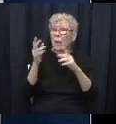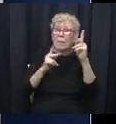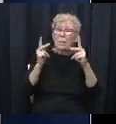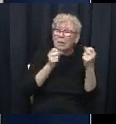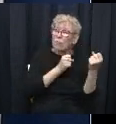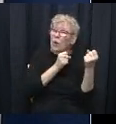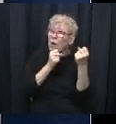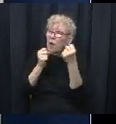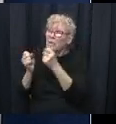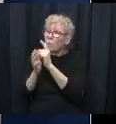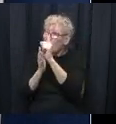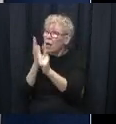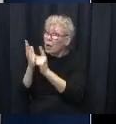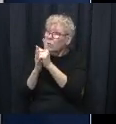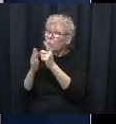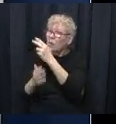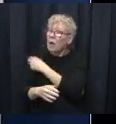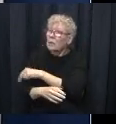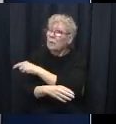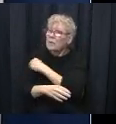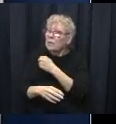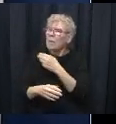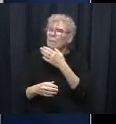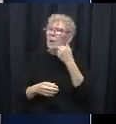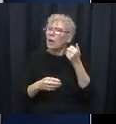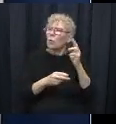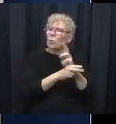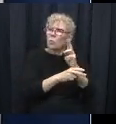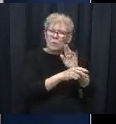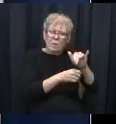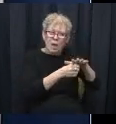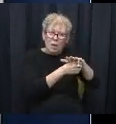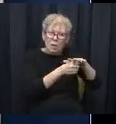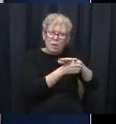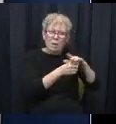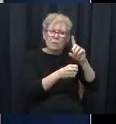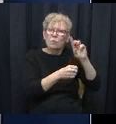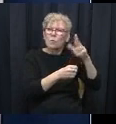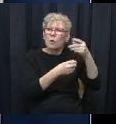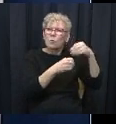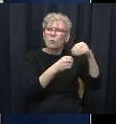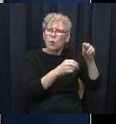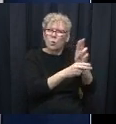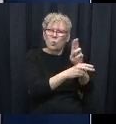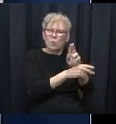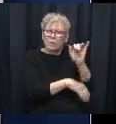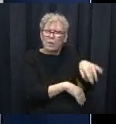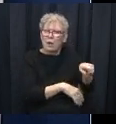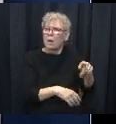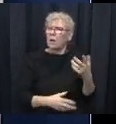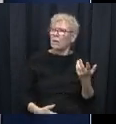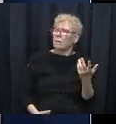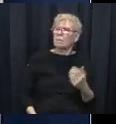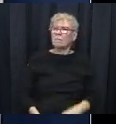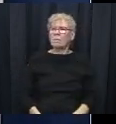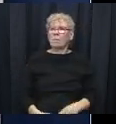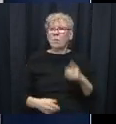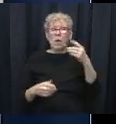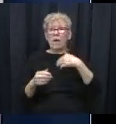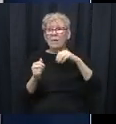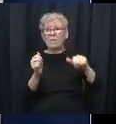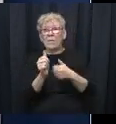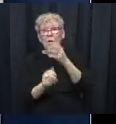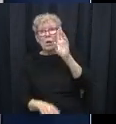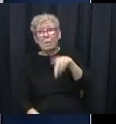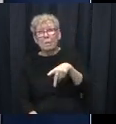is your office has said for 2 days that they've had thousands of life-saving vaccines sitting on shelves here in El Paso County. You had just mentioned that